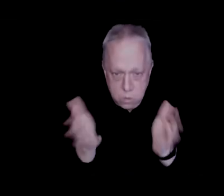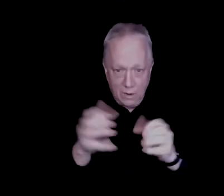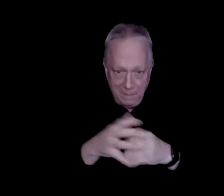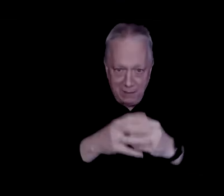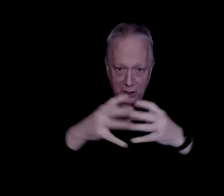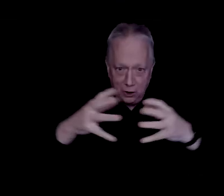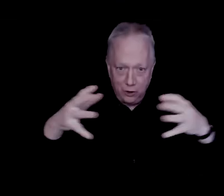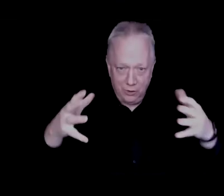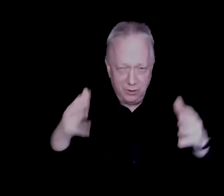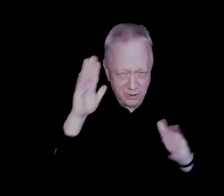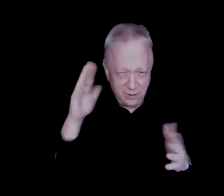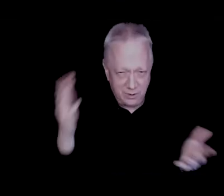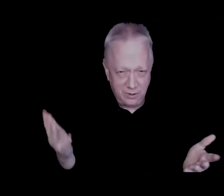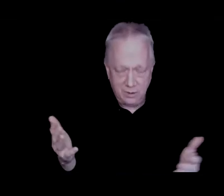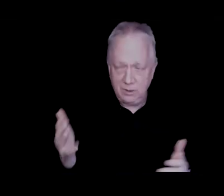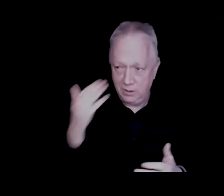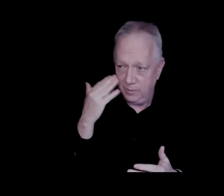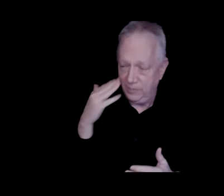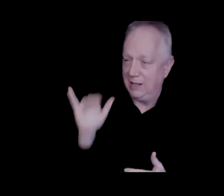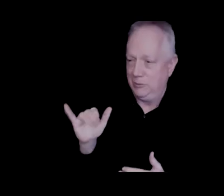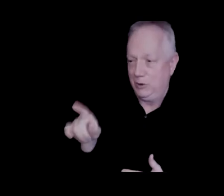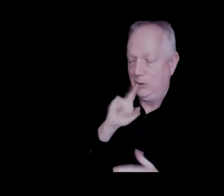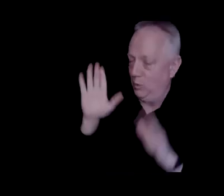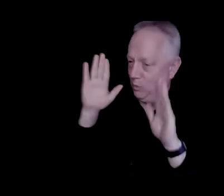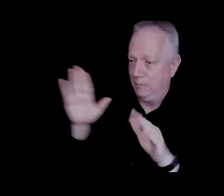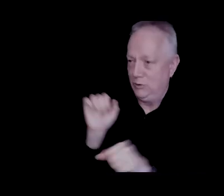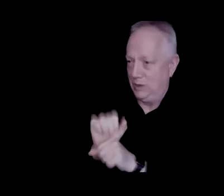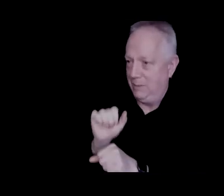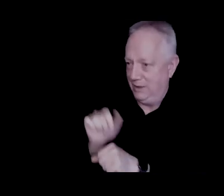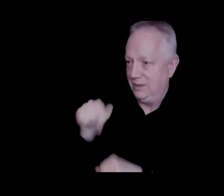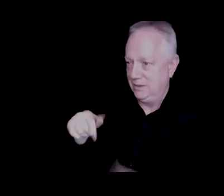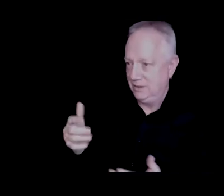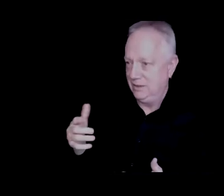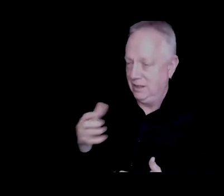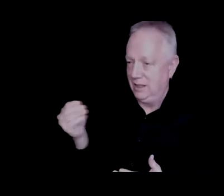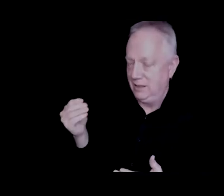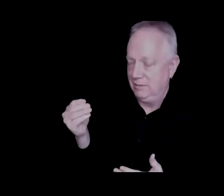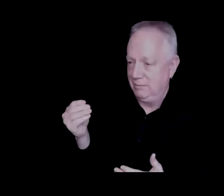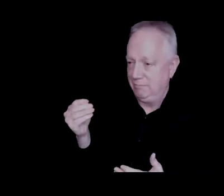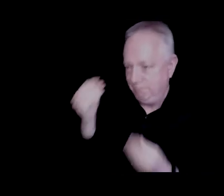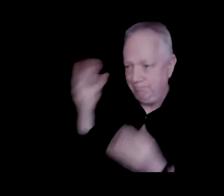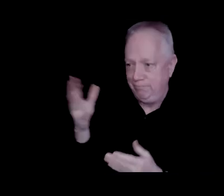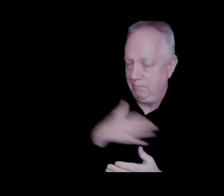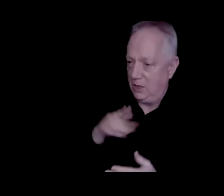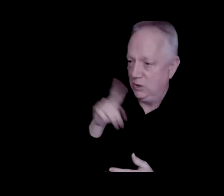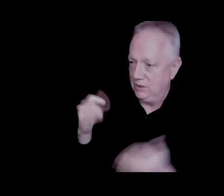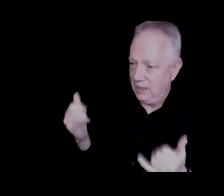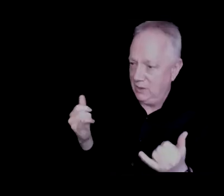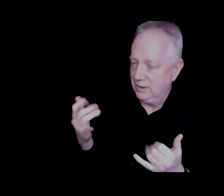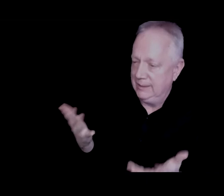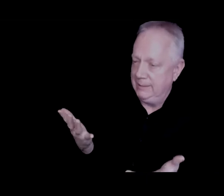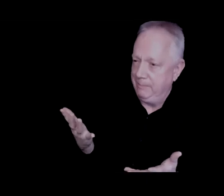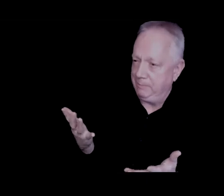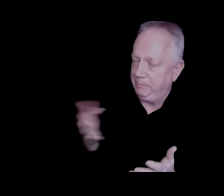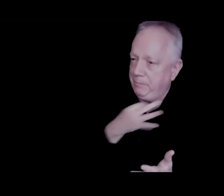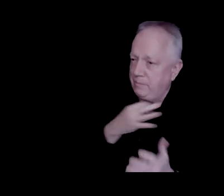you see. Yeah. Well, you did a wonderful job on this. And my question now is, how